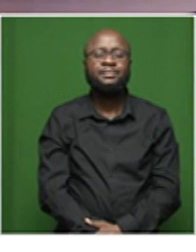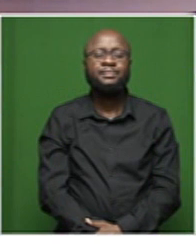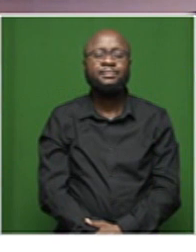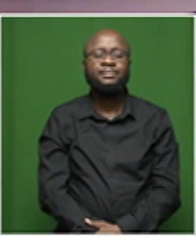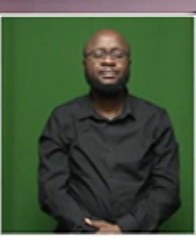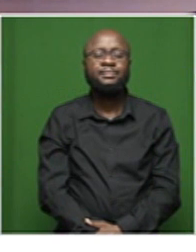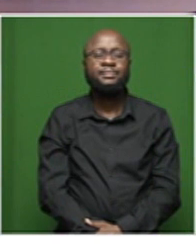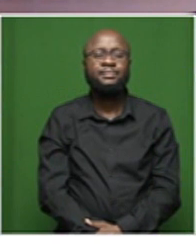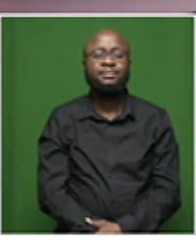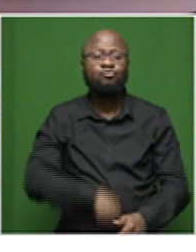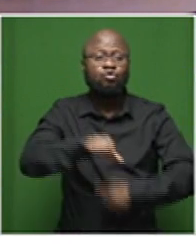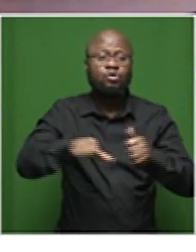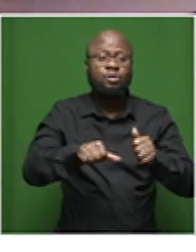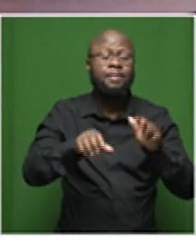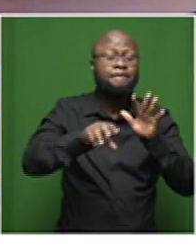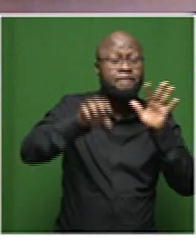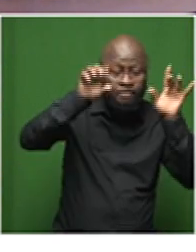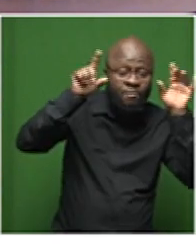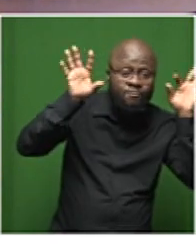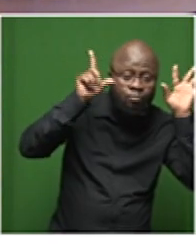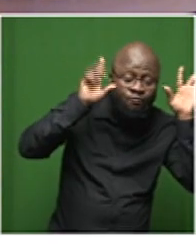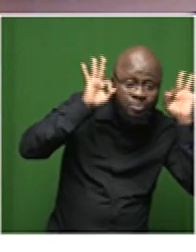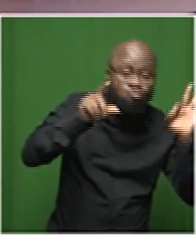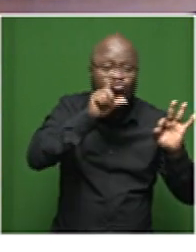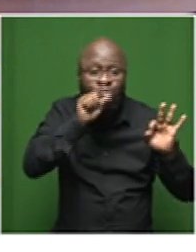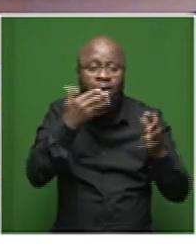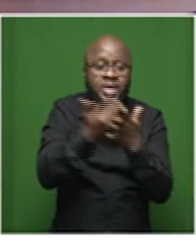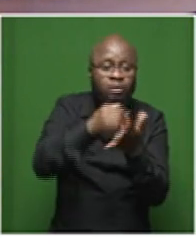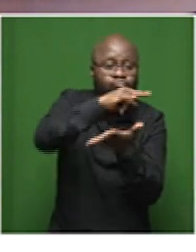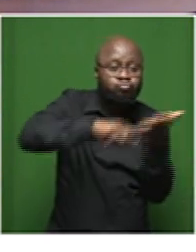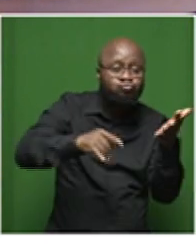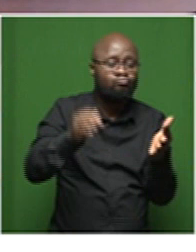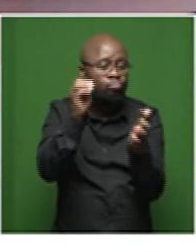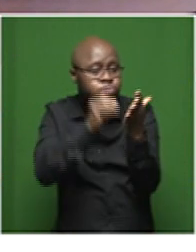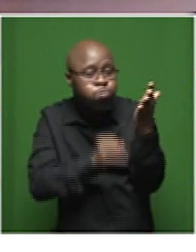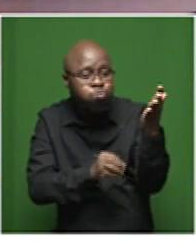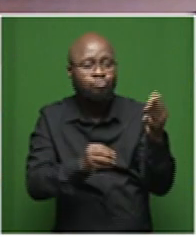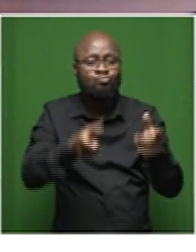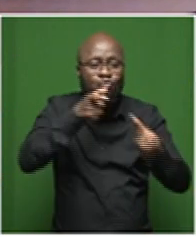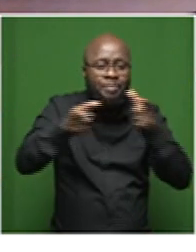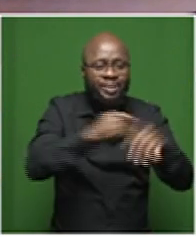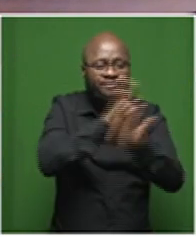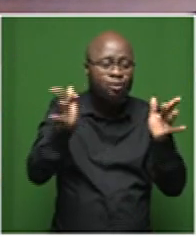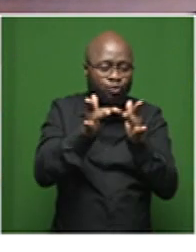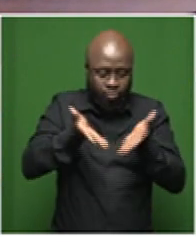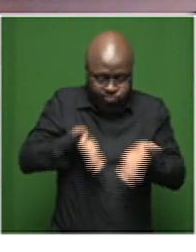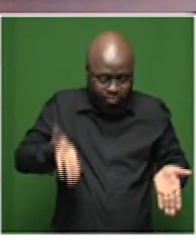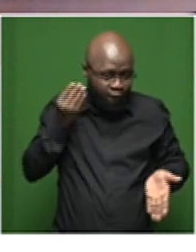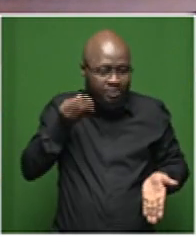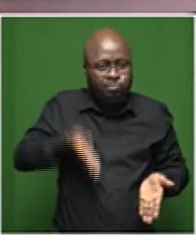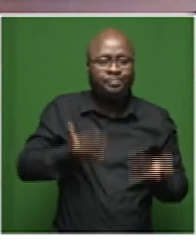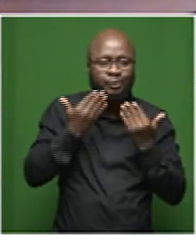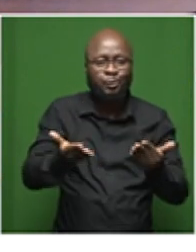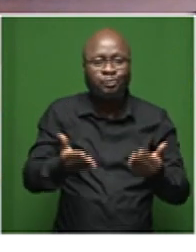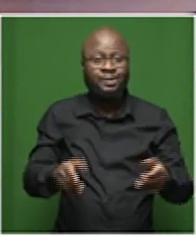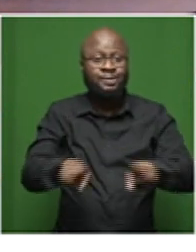011-714-5877. On social media, we're also available. Share your thoughts with us there on Twitter at SABC Vital Signs or Facebook SABC